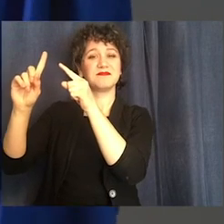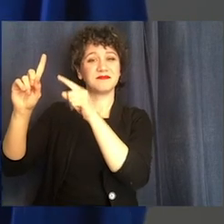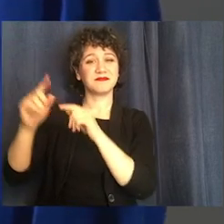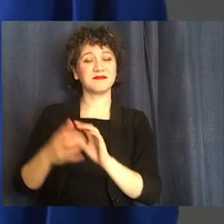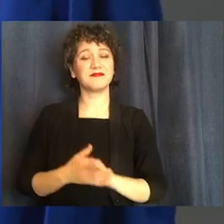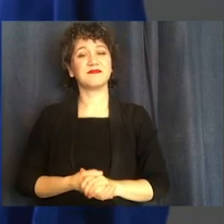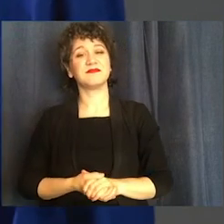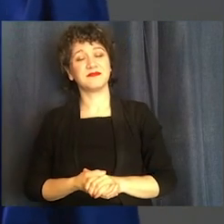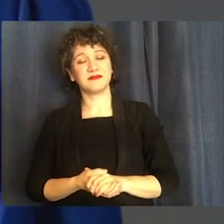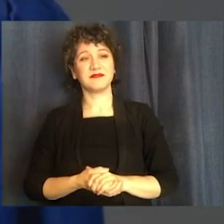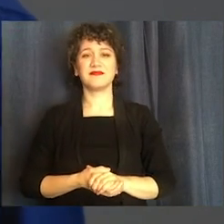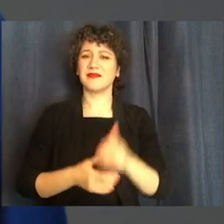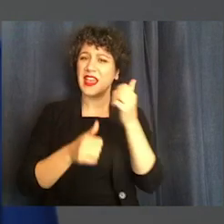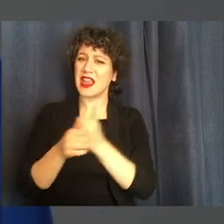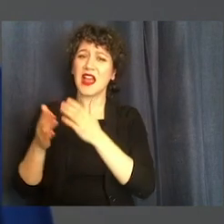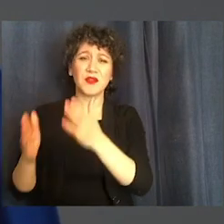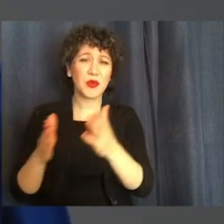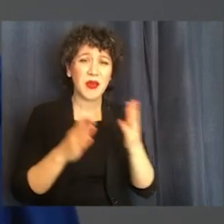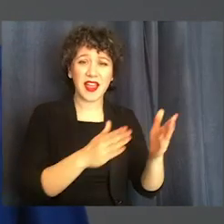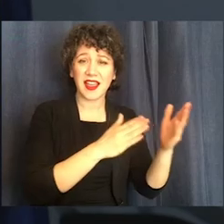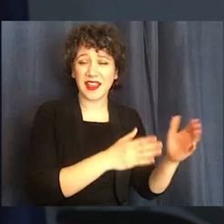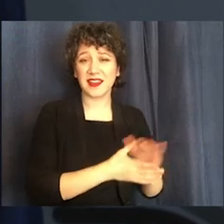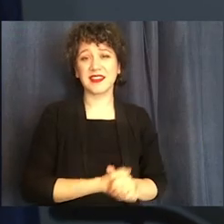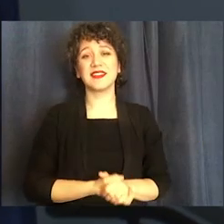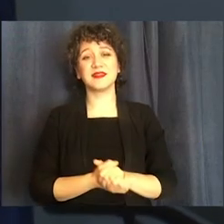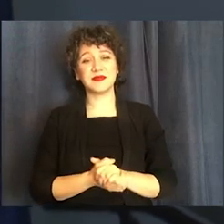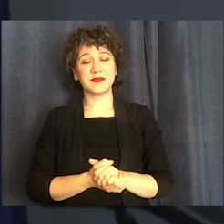You are my everything.